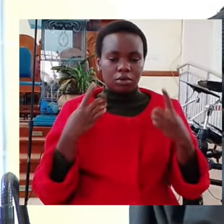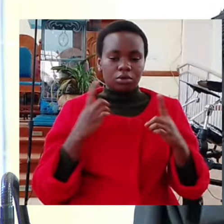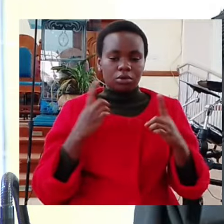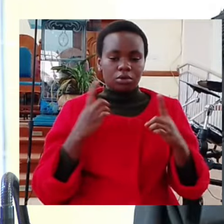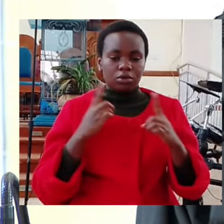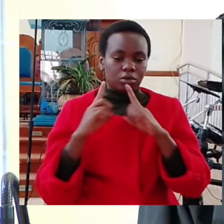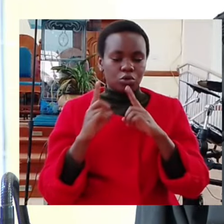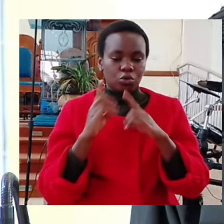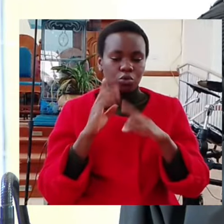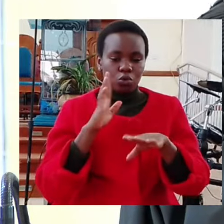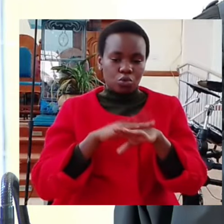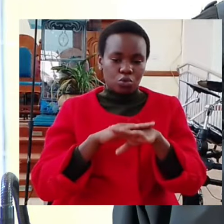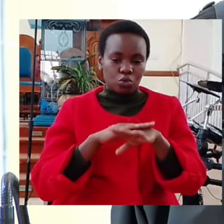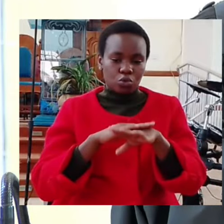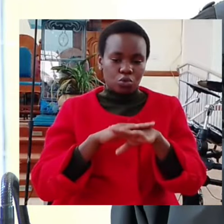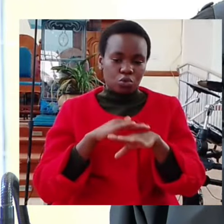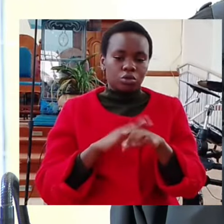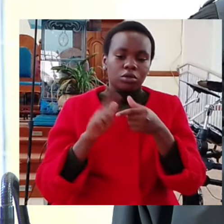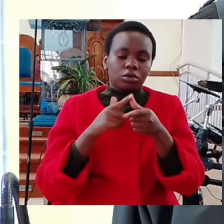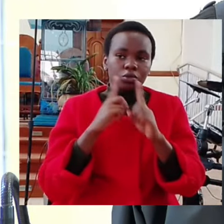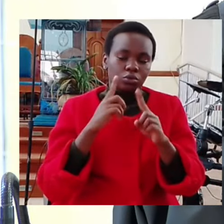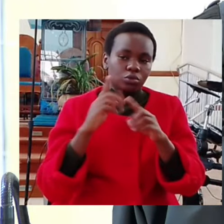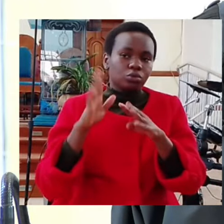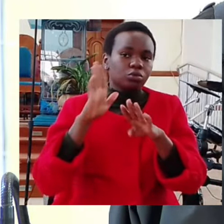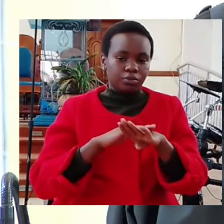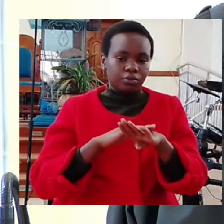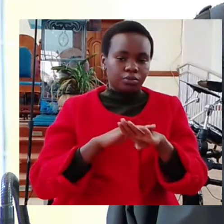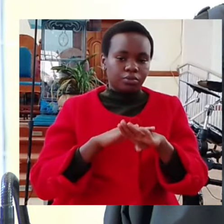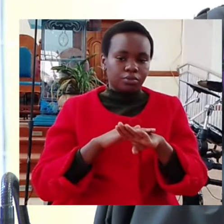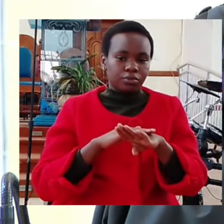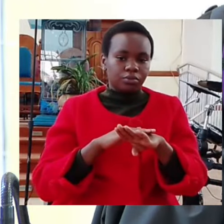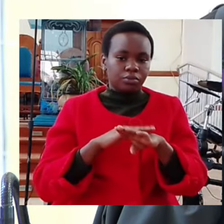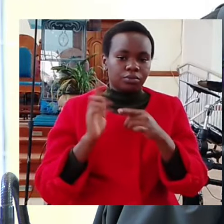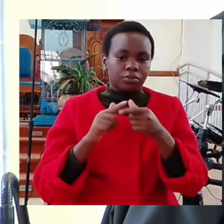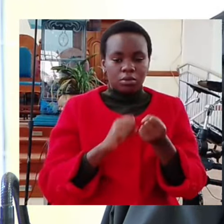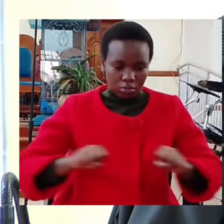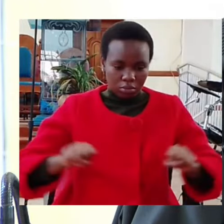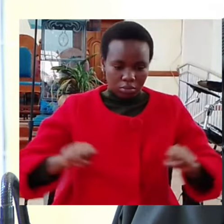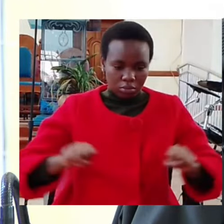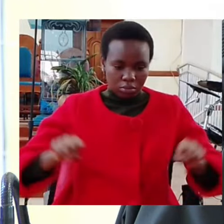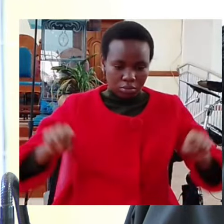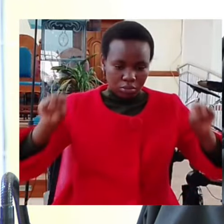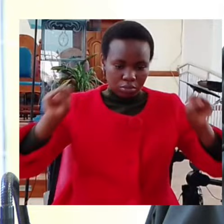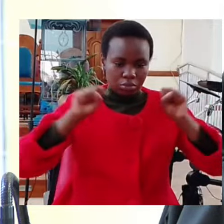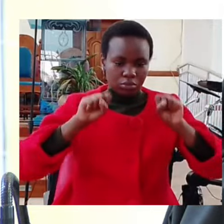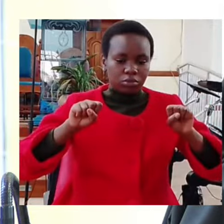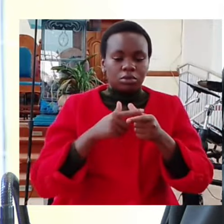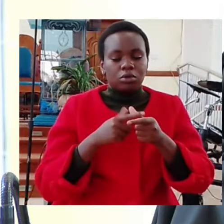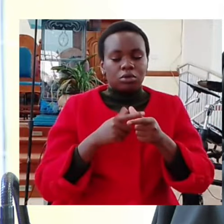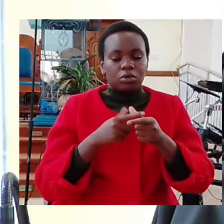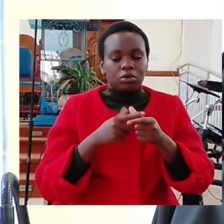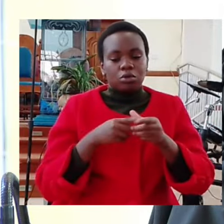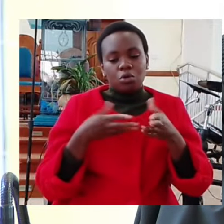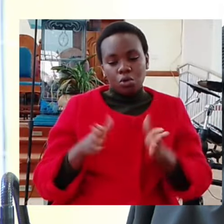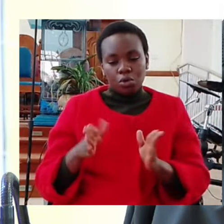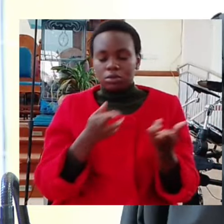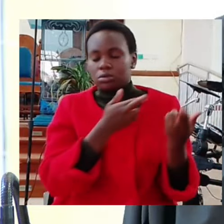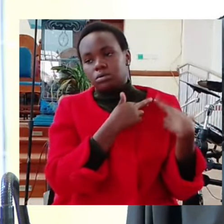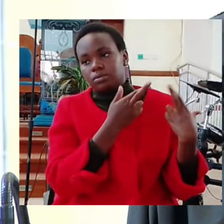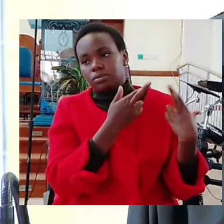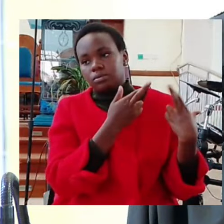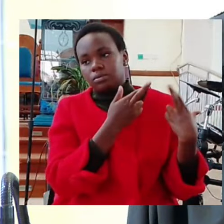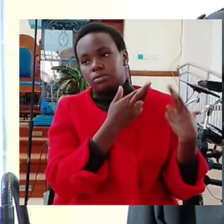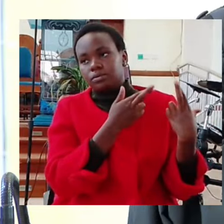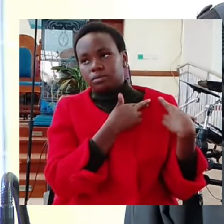Rekei twaranagirie wega. Ona we mundu si hado. You know you've been given a position of responsibility.